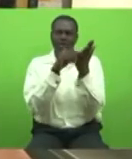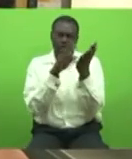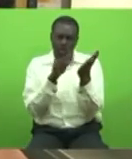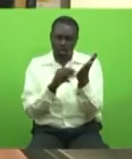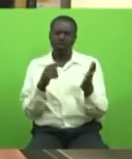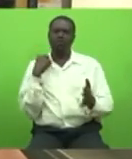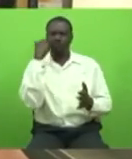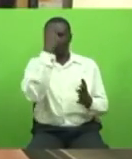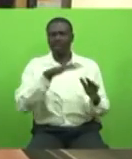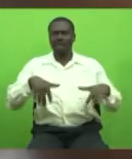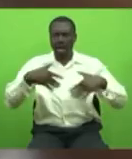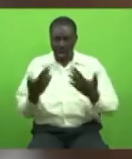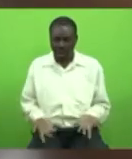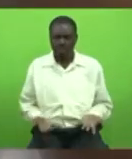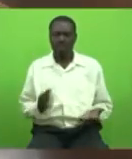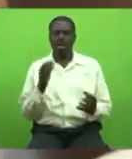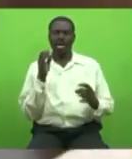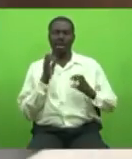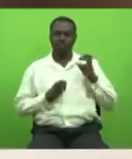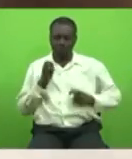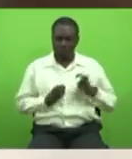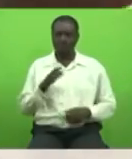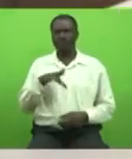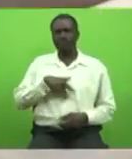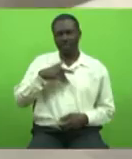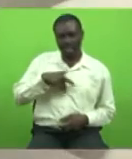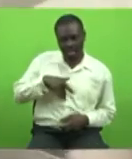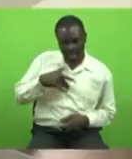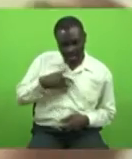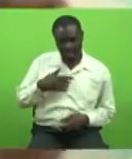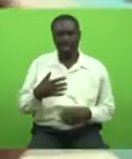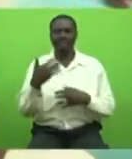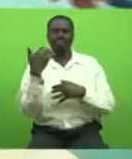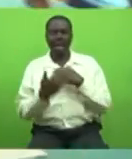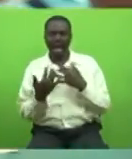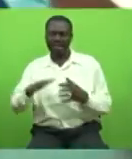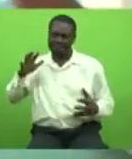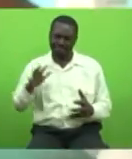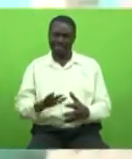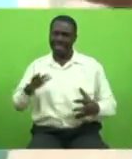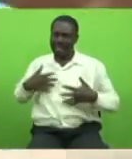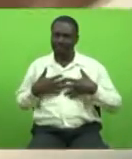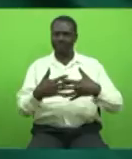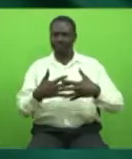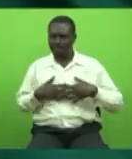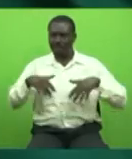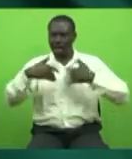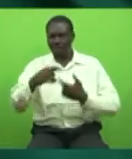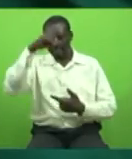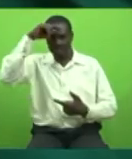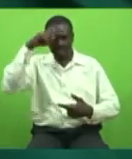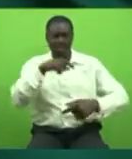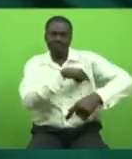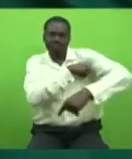such as pulse, blood pressure, respiration, and temperature, as well as inspecting any